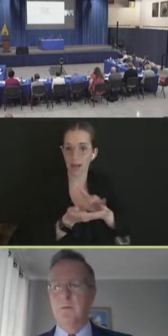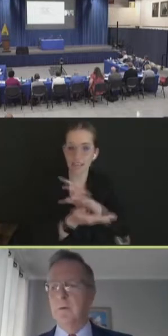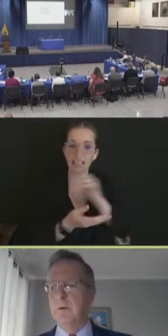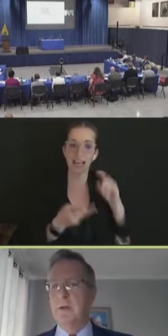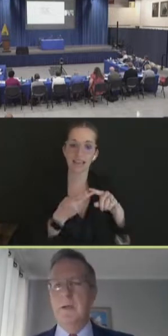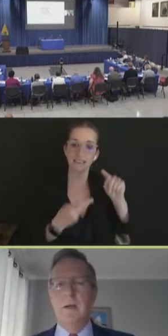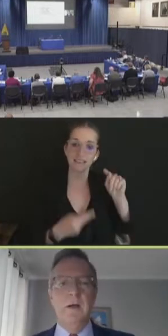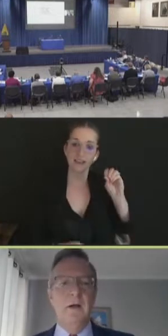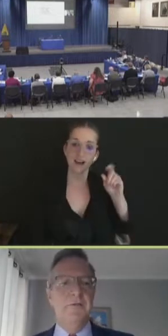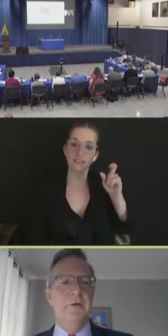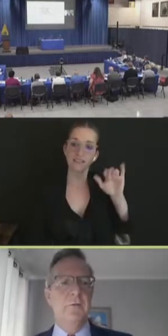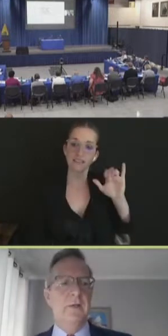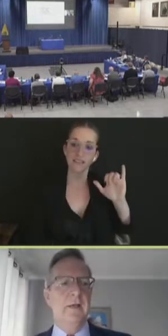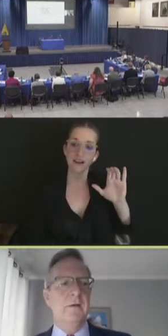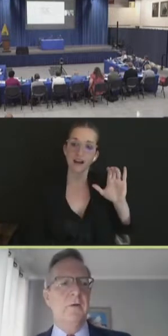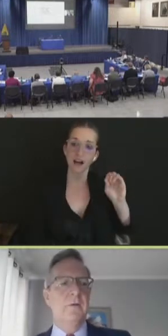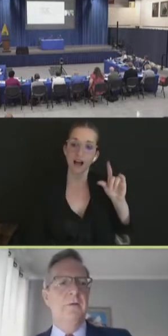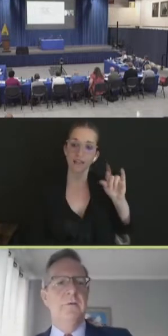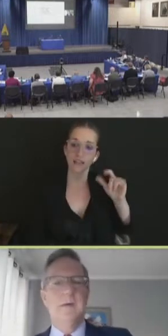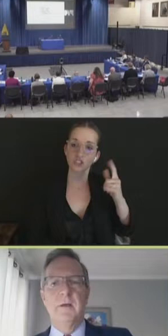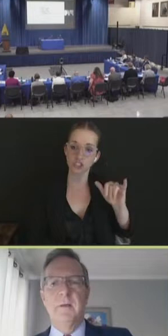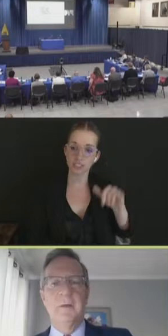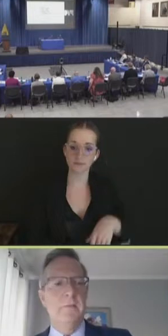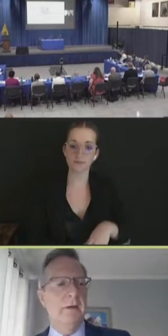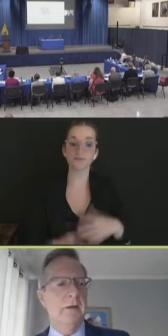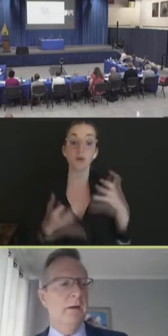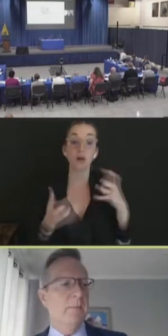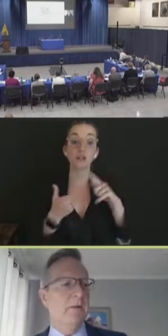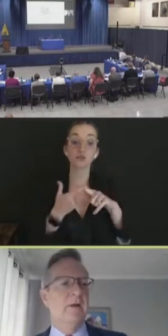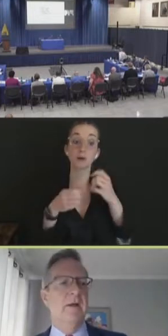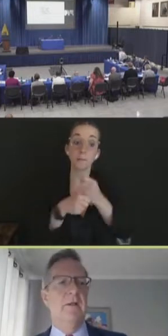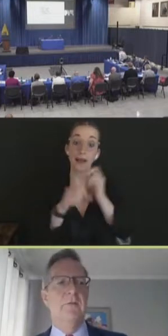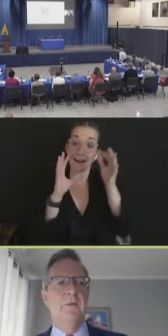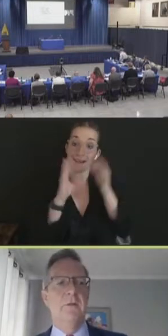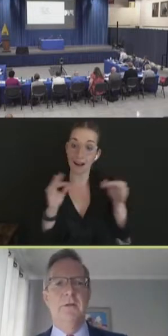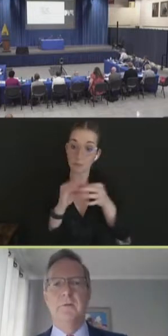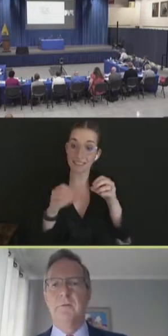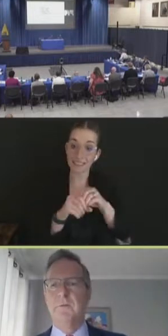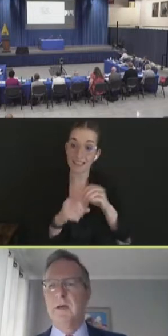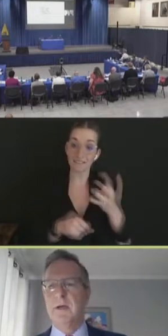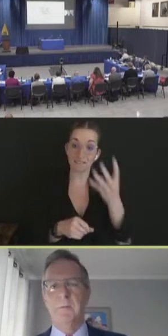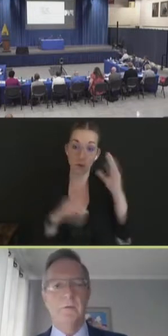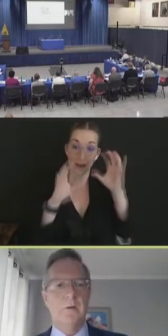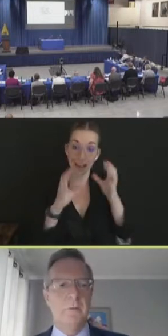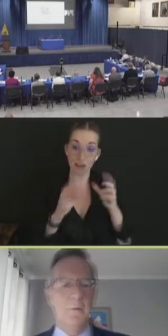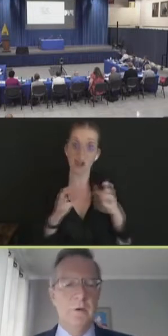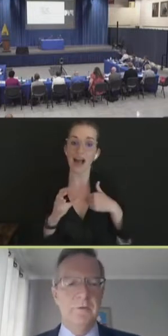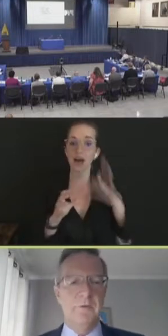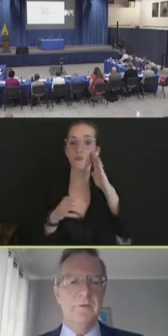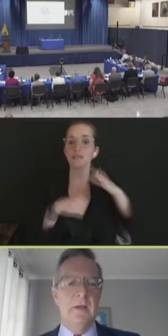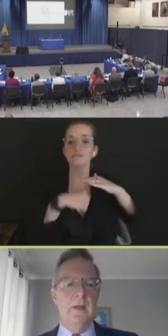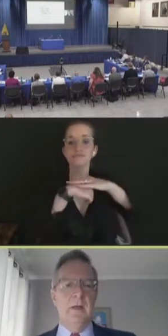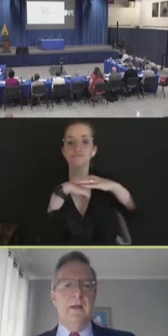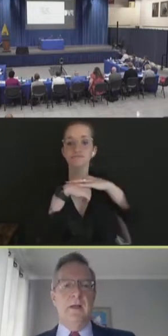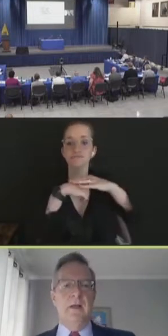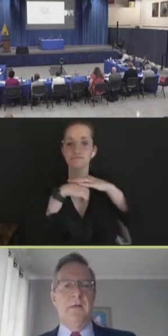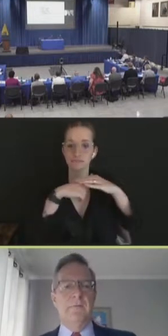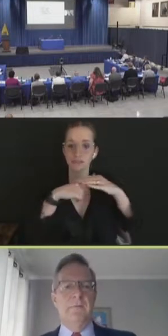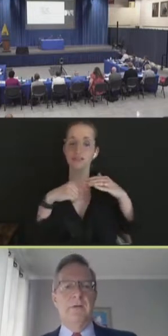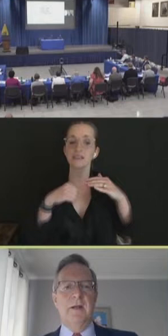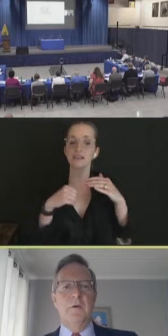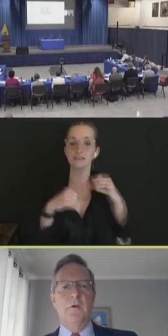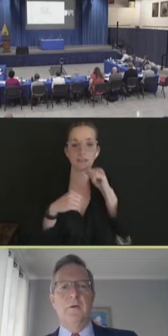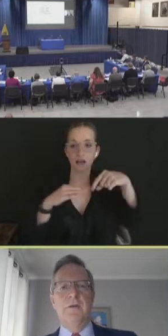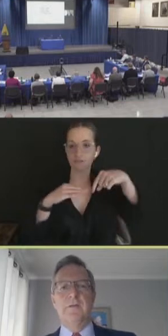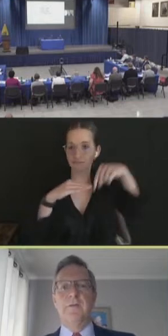in 4 general categories. I'll keep my comments high level in the interest of time, but welcome questions.